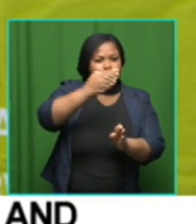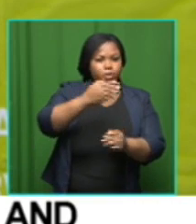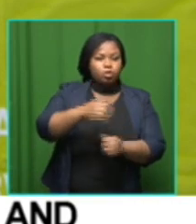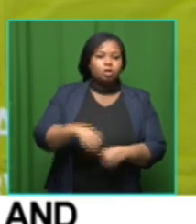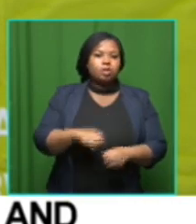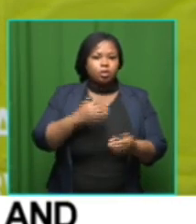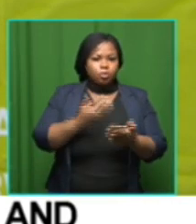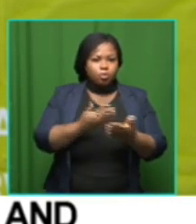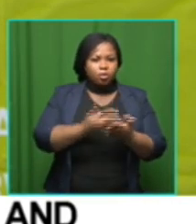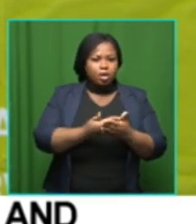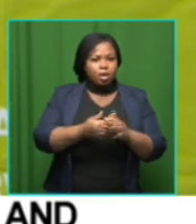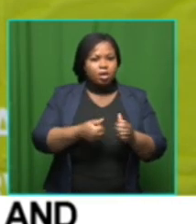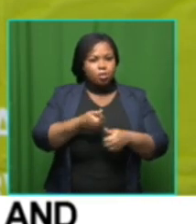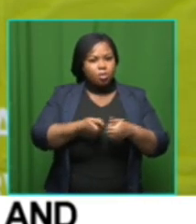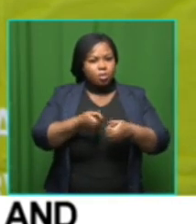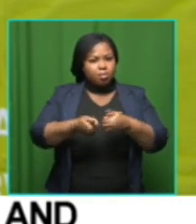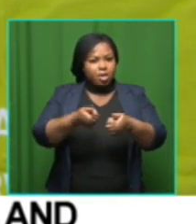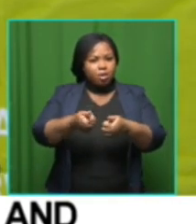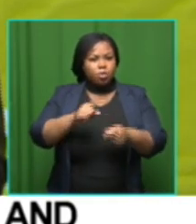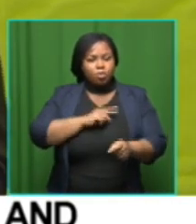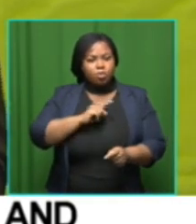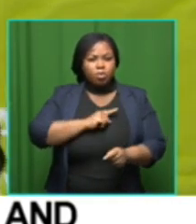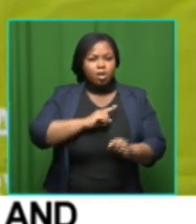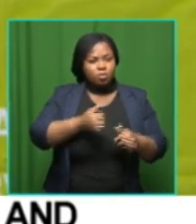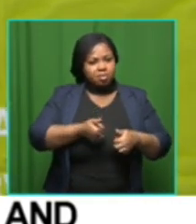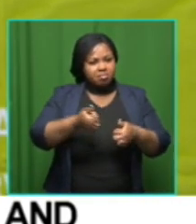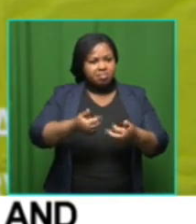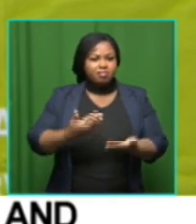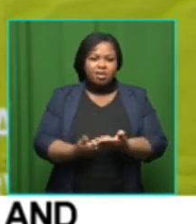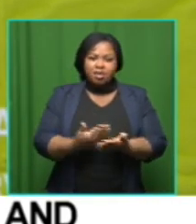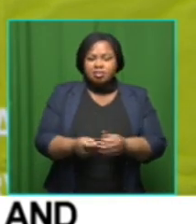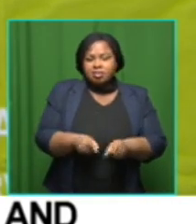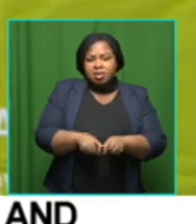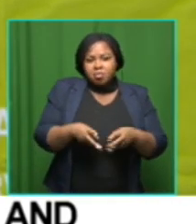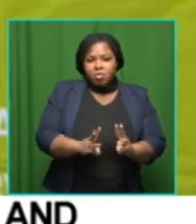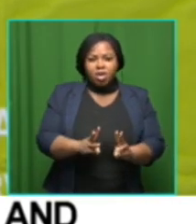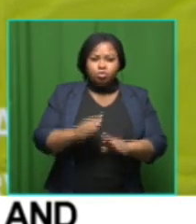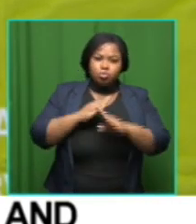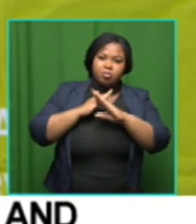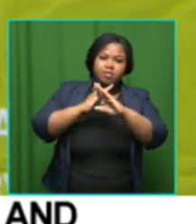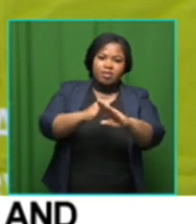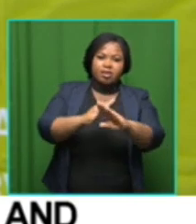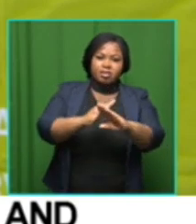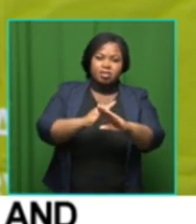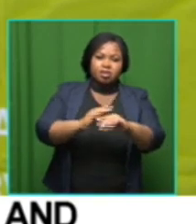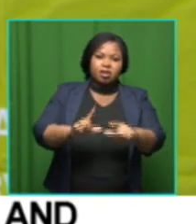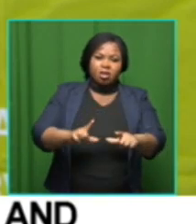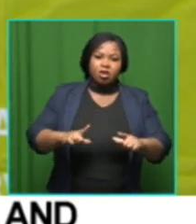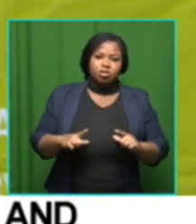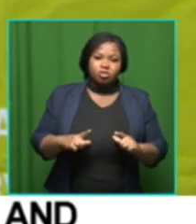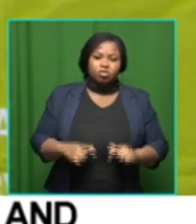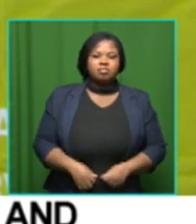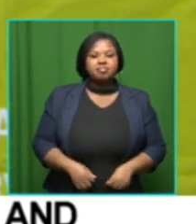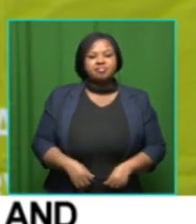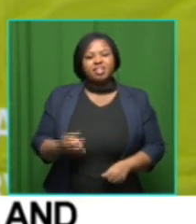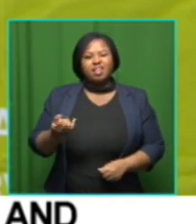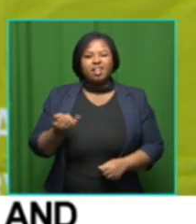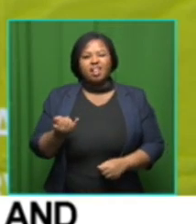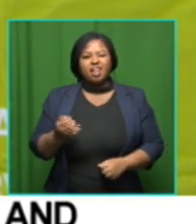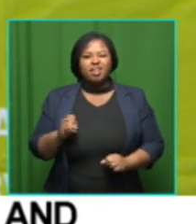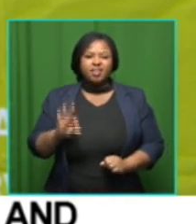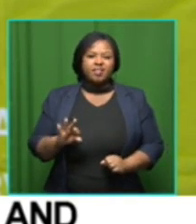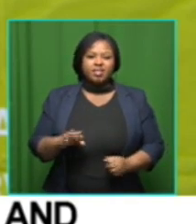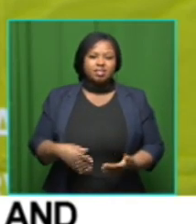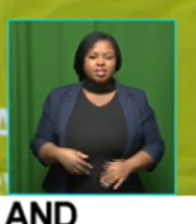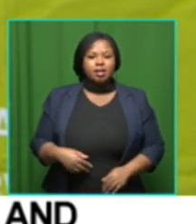push the fire back, and as they say, fighting fire with fire. If you're dealing with it from a military kind of combat